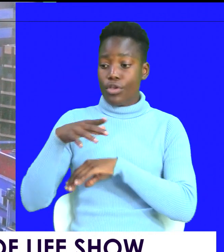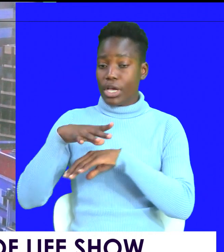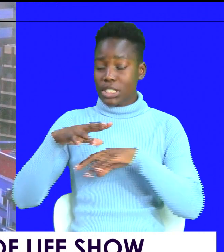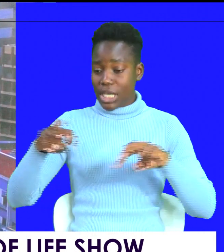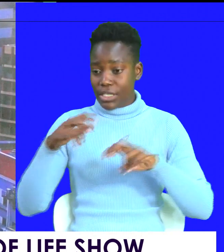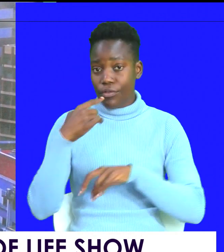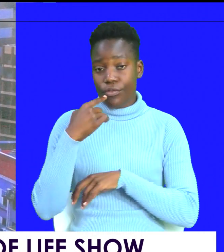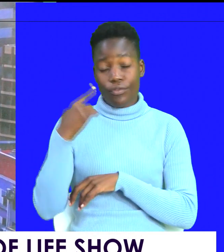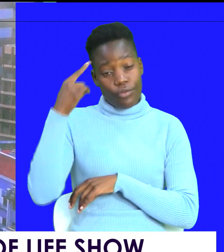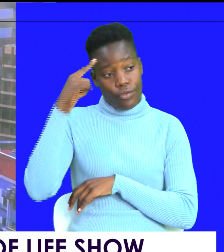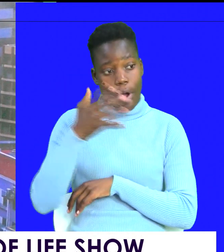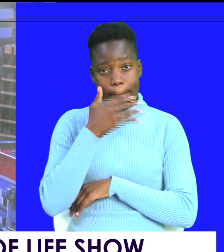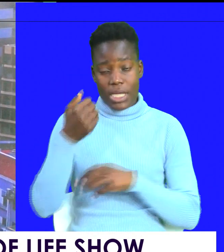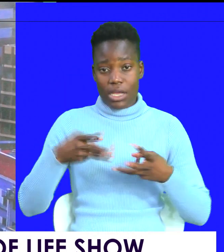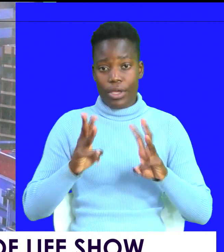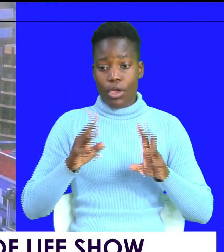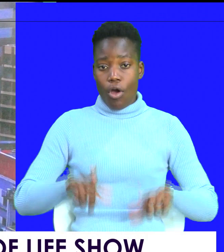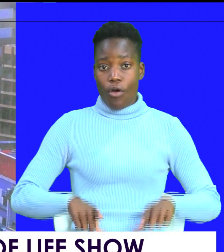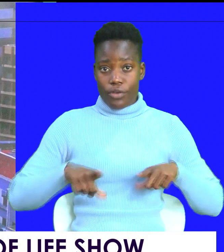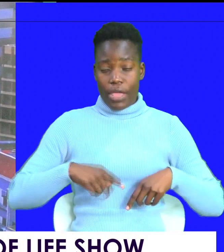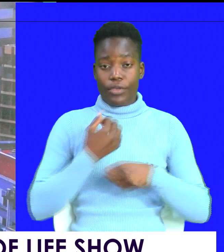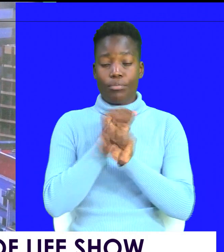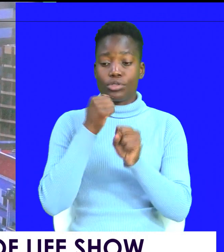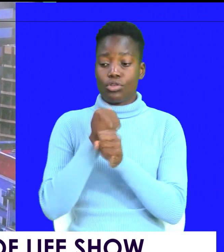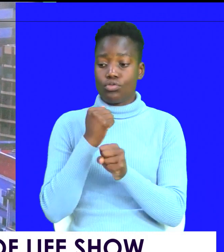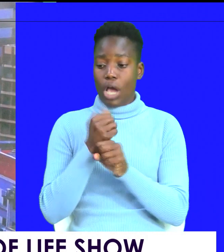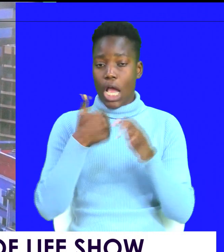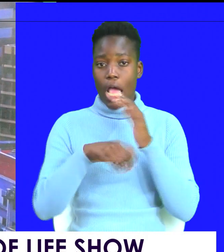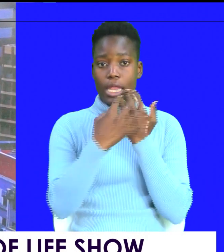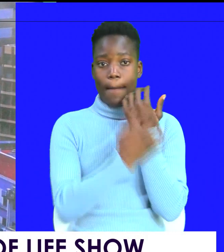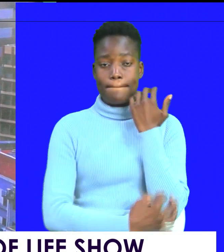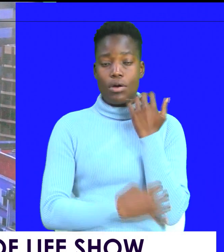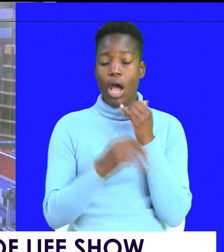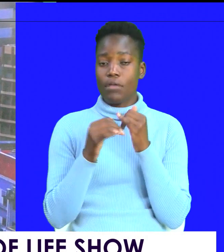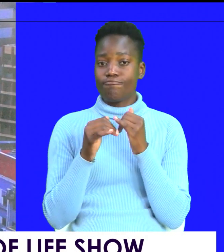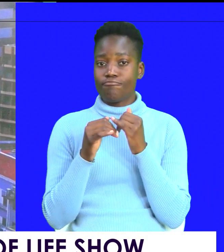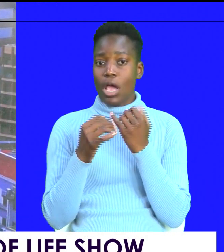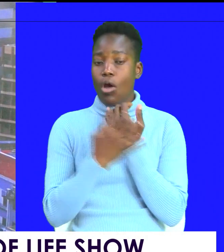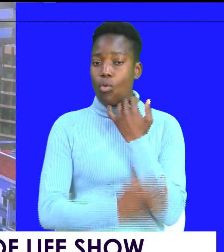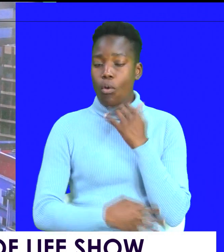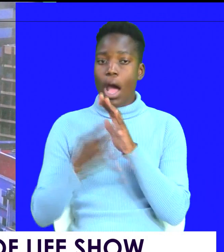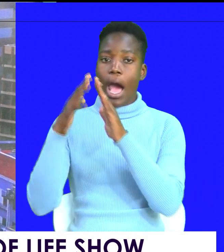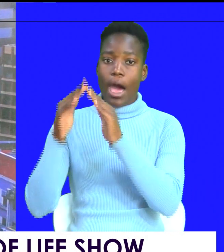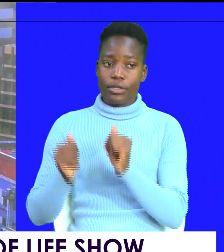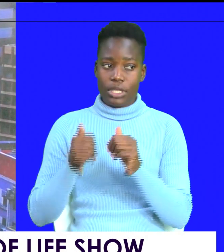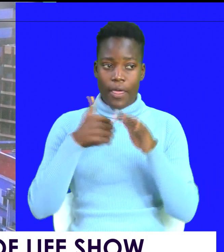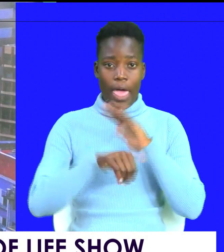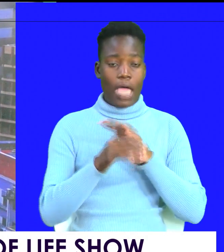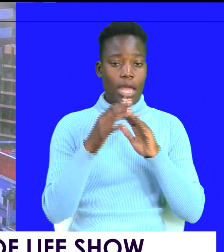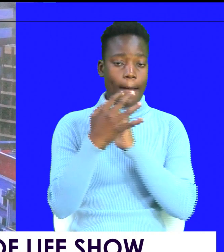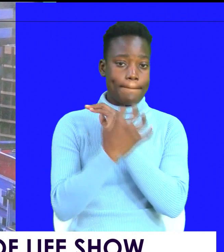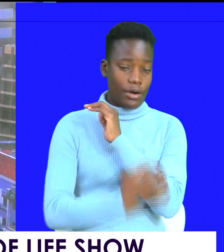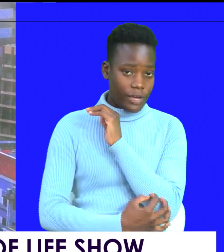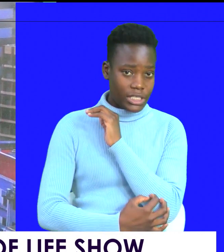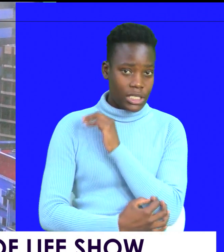of life. You cannot operate under poor sanitation, under poor housing, under poverty.